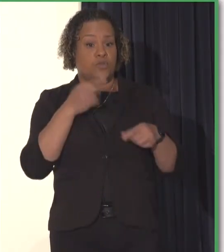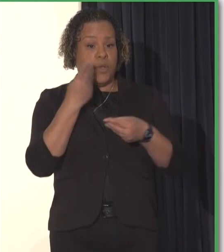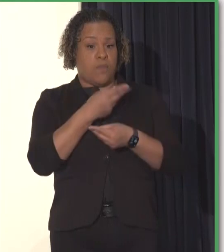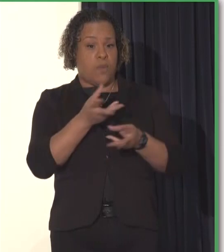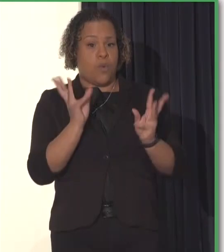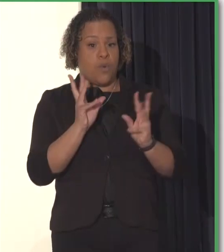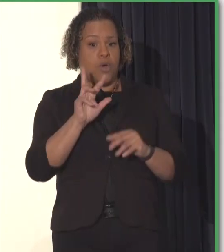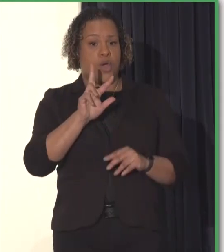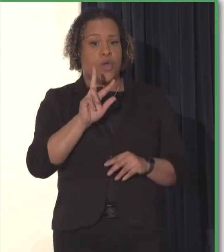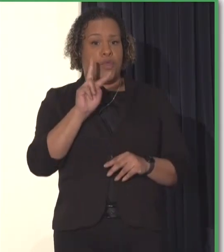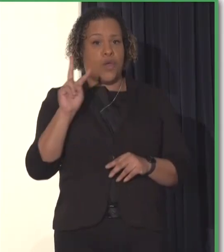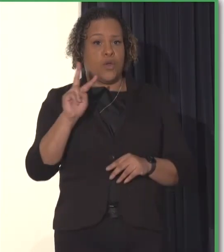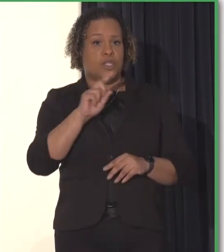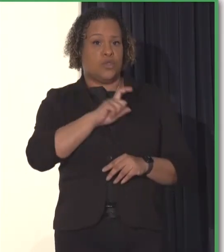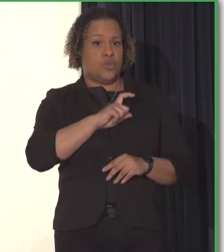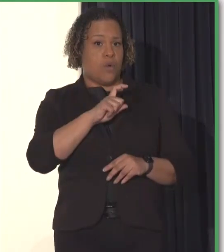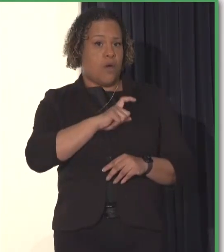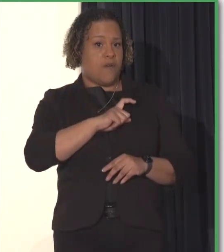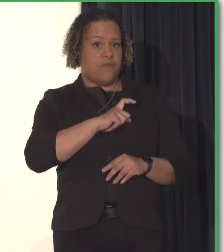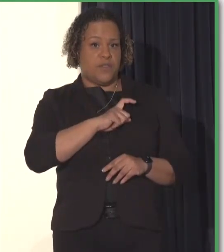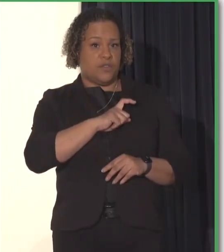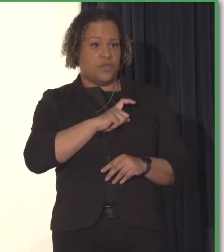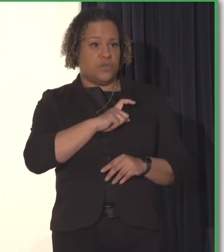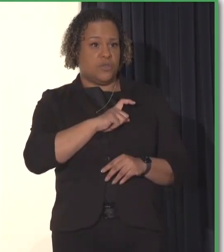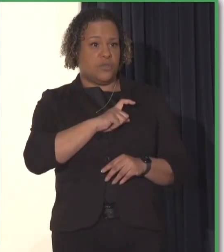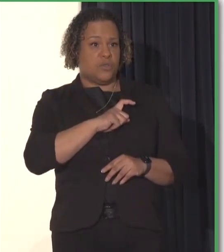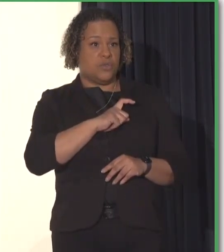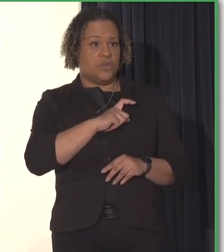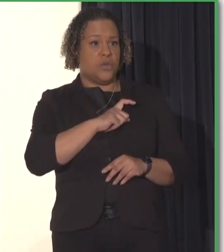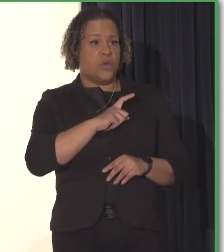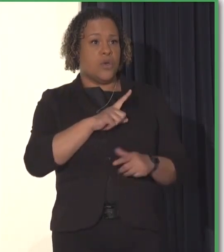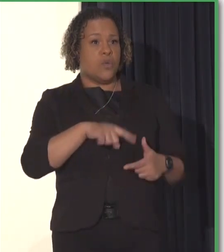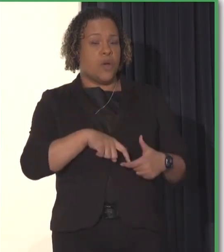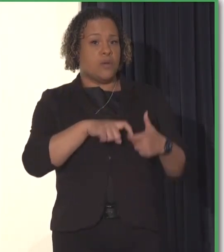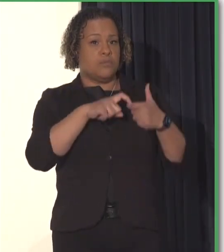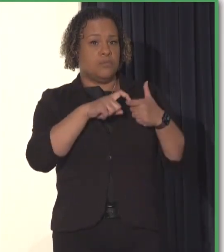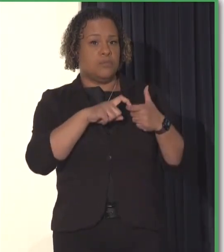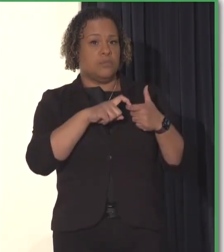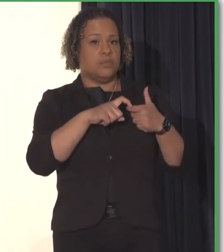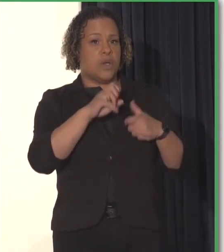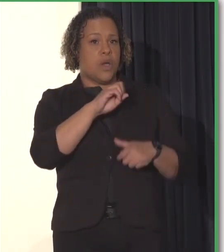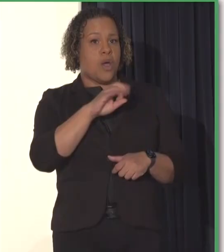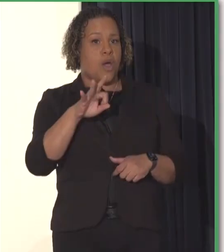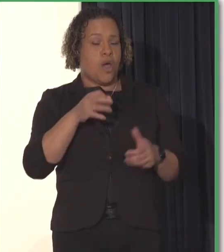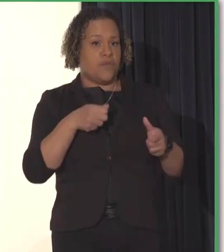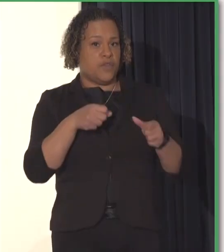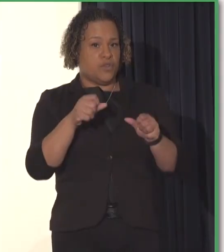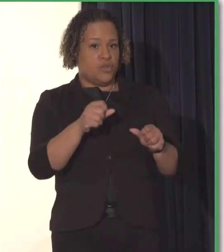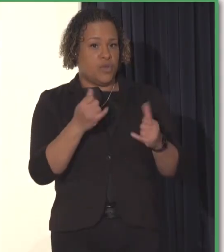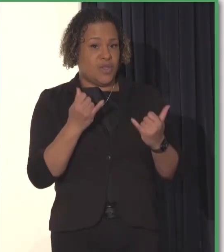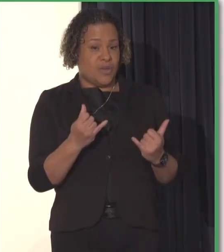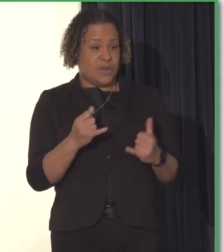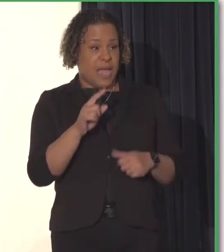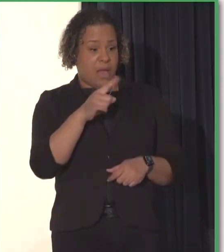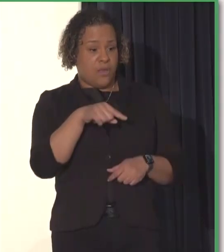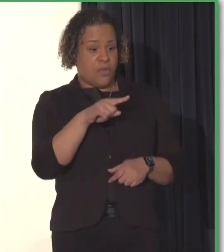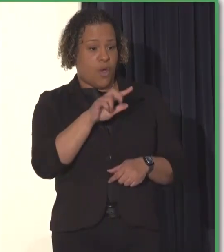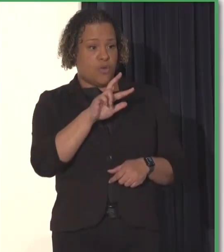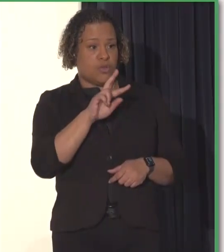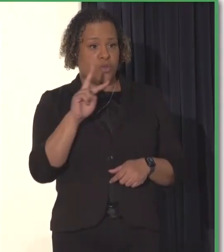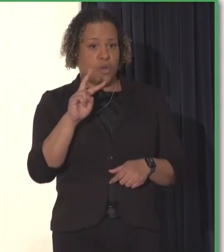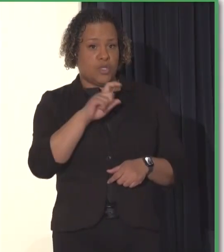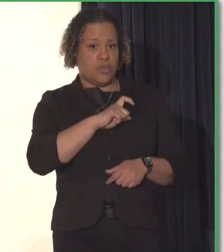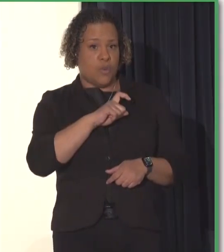was that 32 officers were pulled off the street. So where we stand with those 32 officers as of right now,